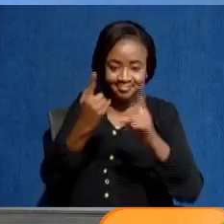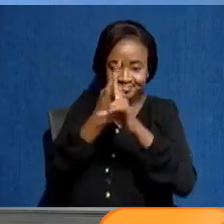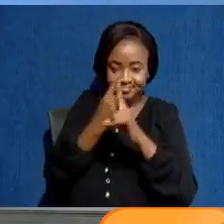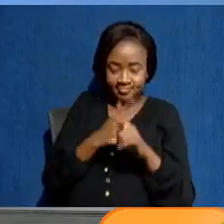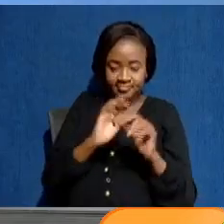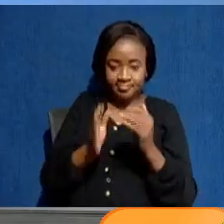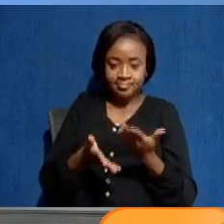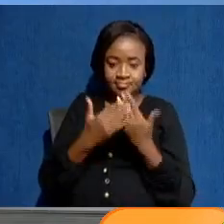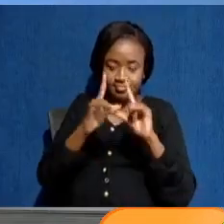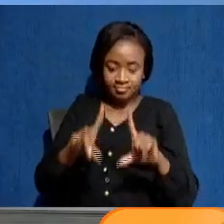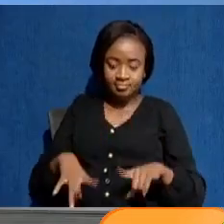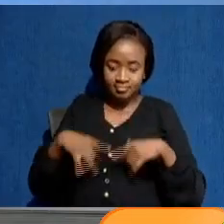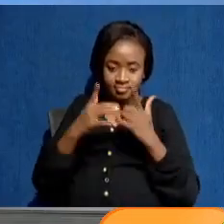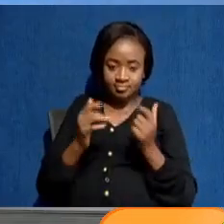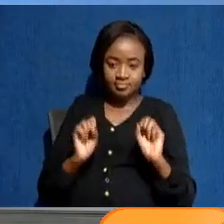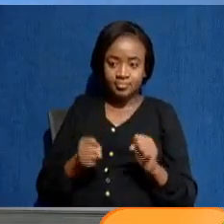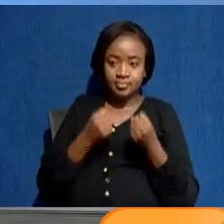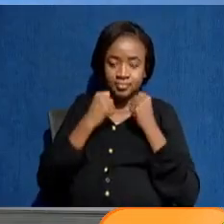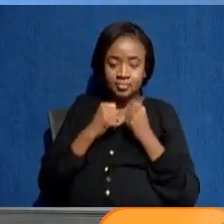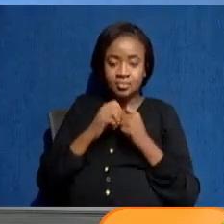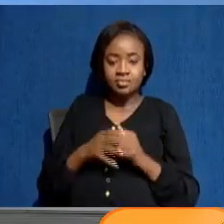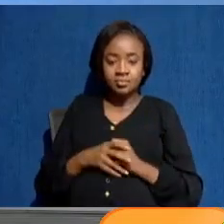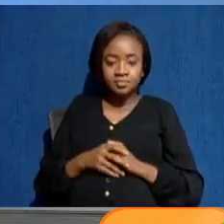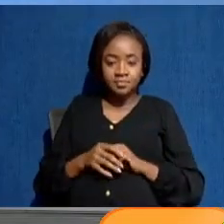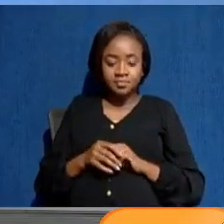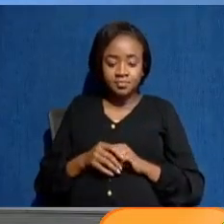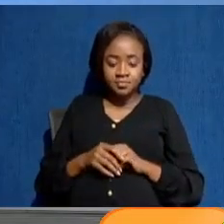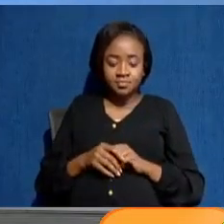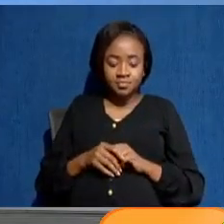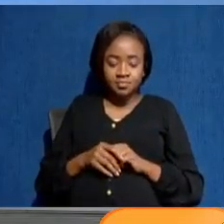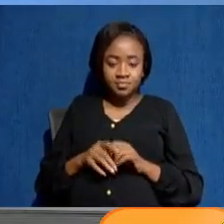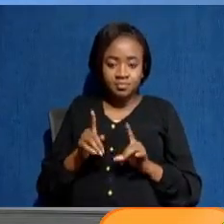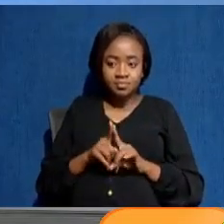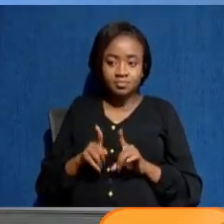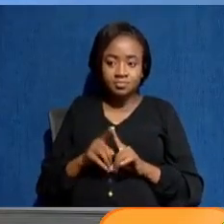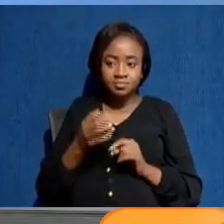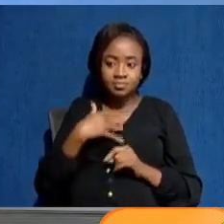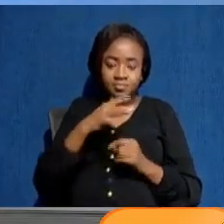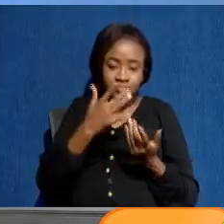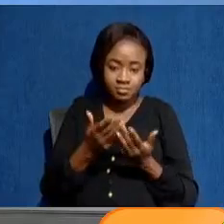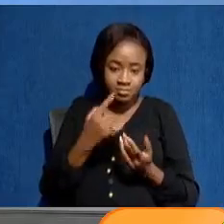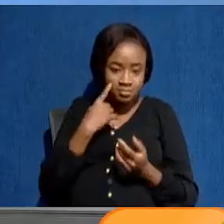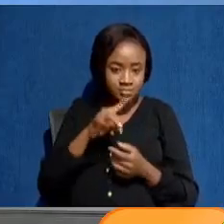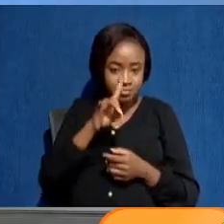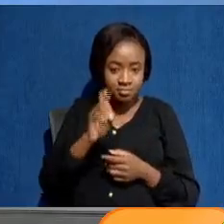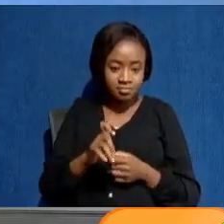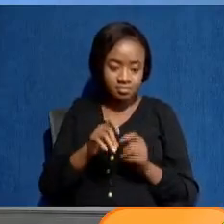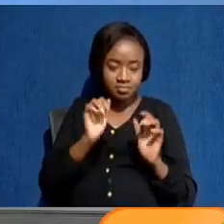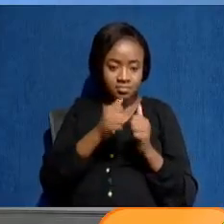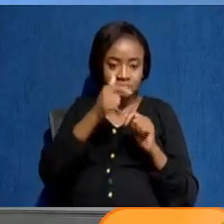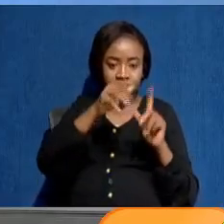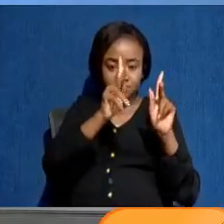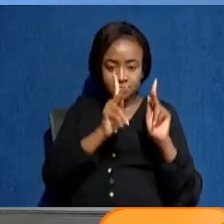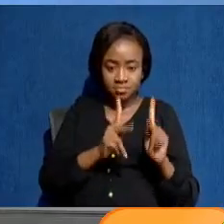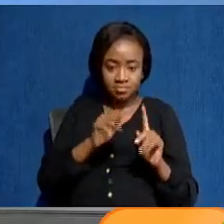goods, transforming both healthcare and farming. Now, they've completed successful test flights in Kisumu as